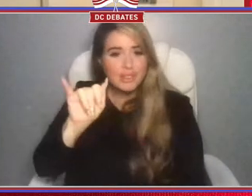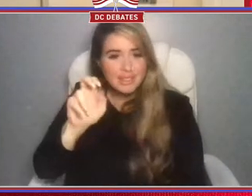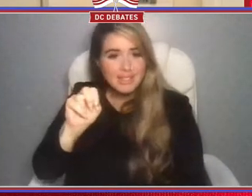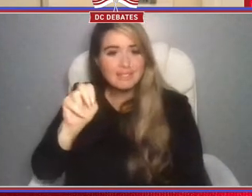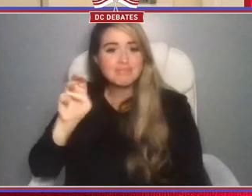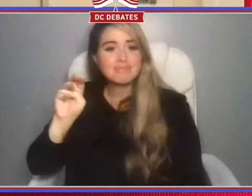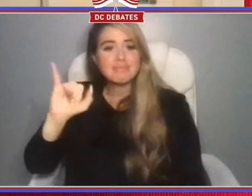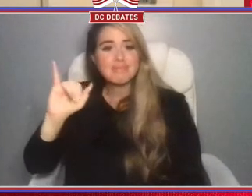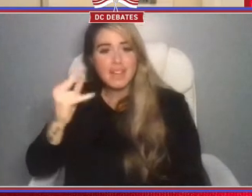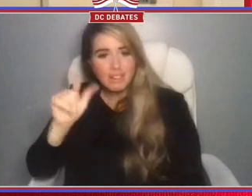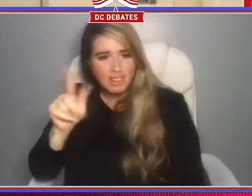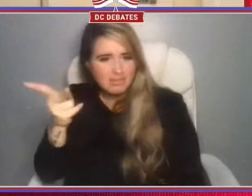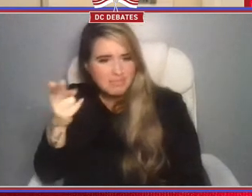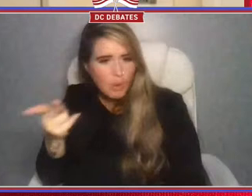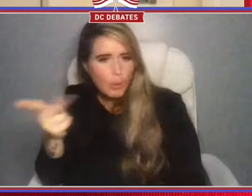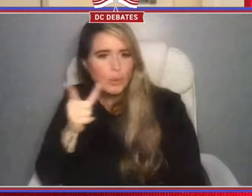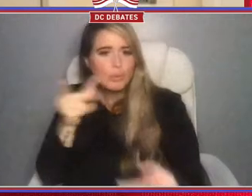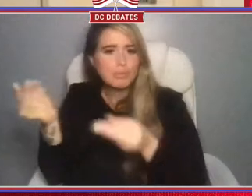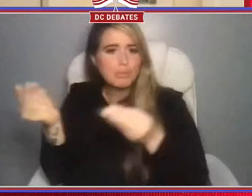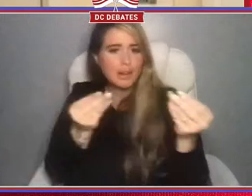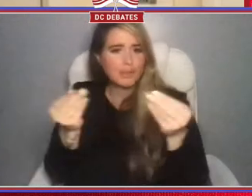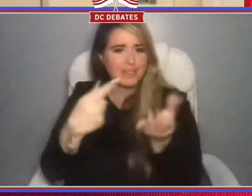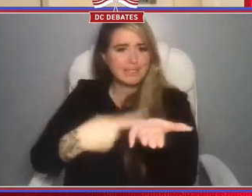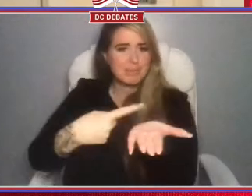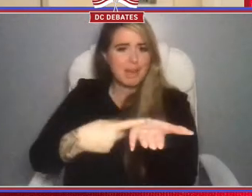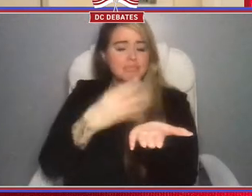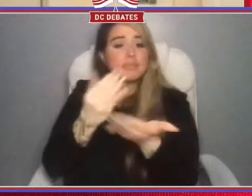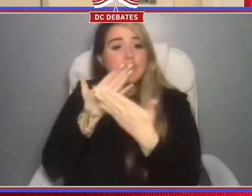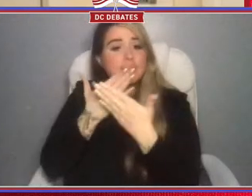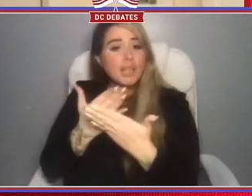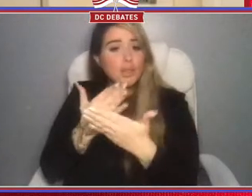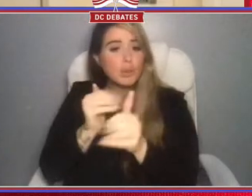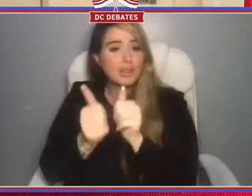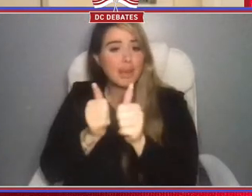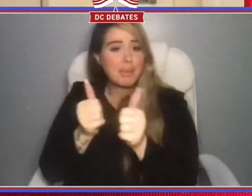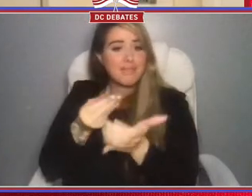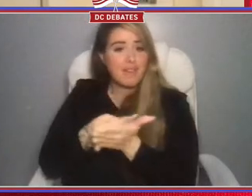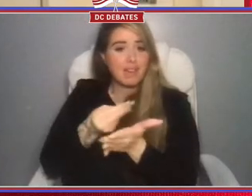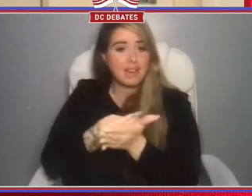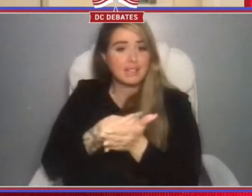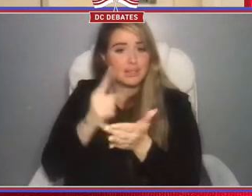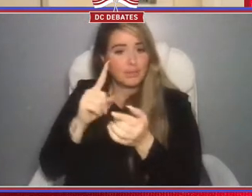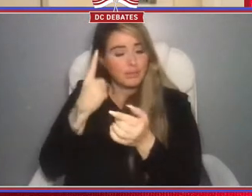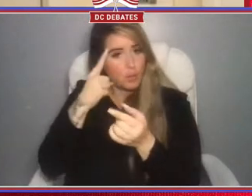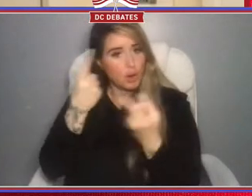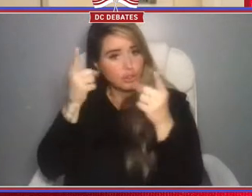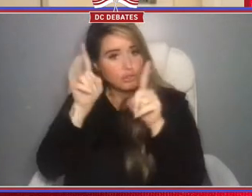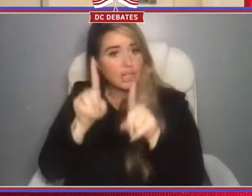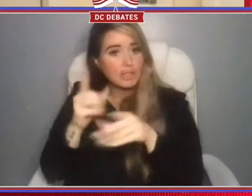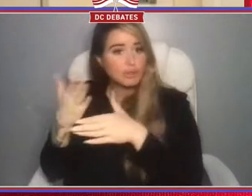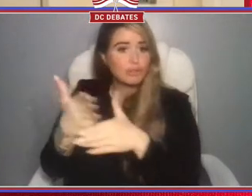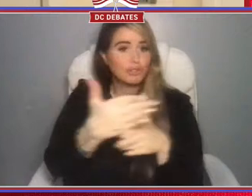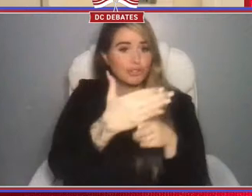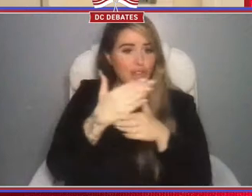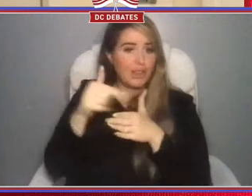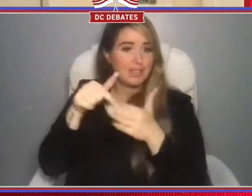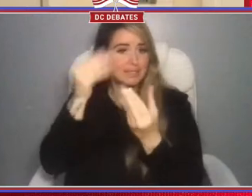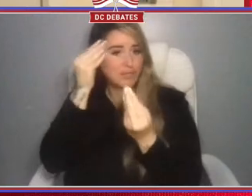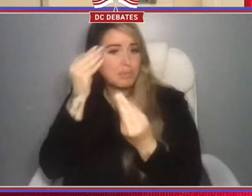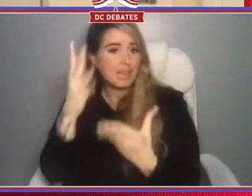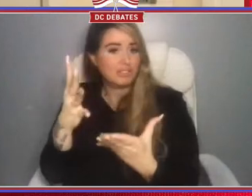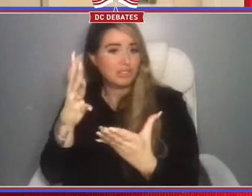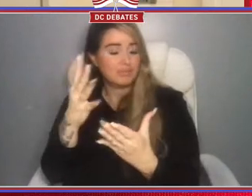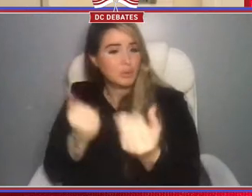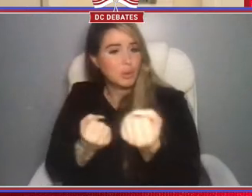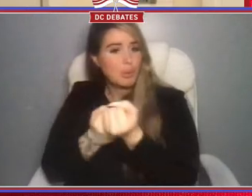want to thank the Office of Campaign Finance for agreeing to share this information to further the ends of democracy. As was mentioned, I'm James Butler. I'm